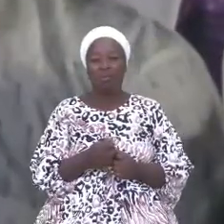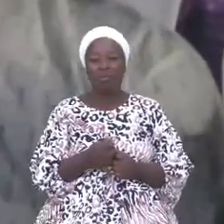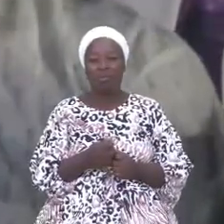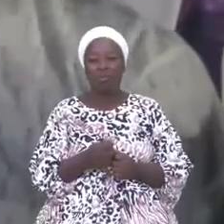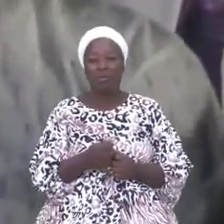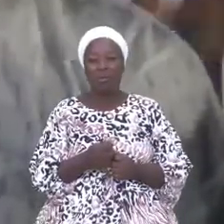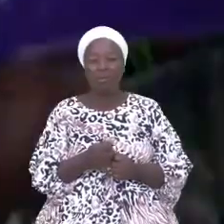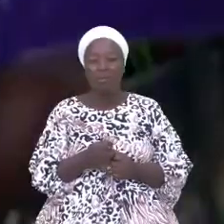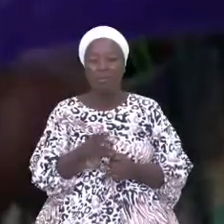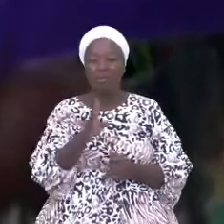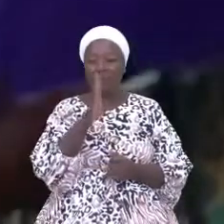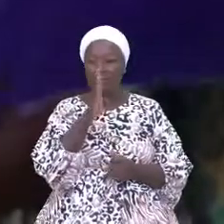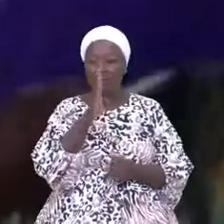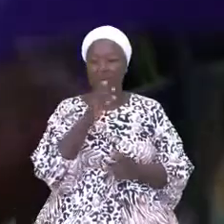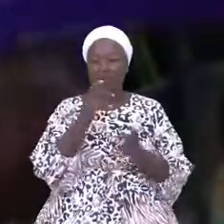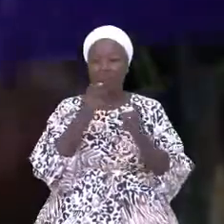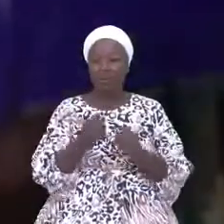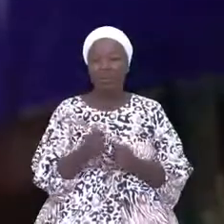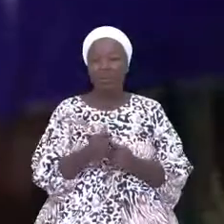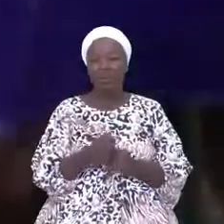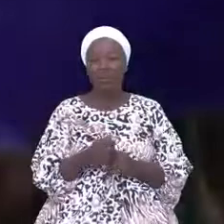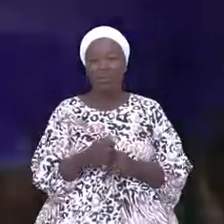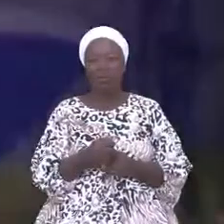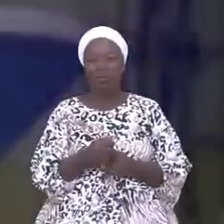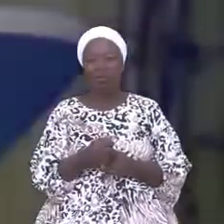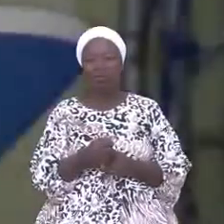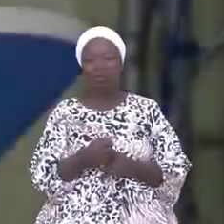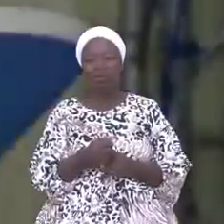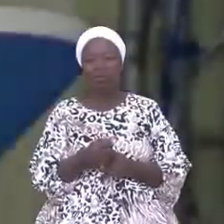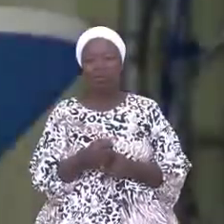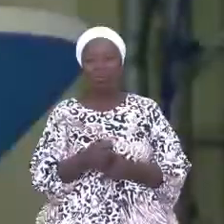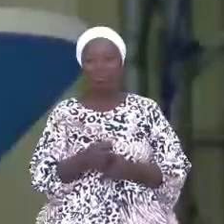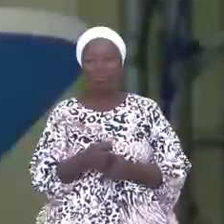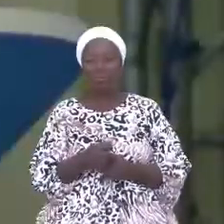Quickly, if you are finished, can you wave the flags